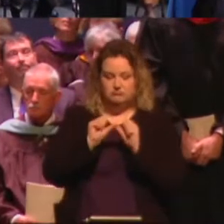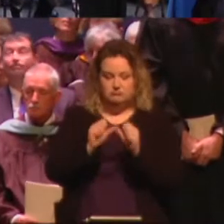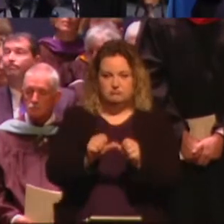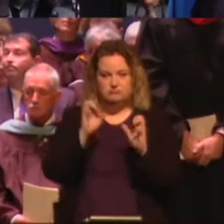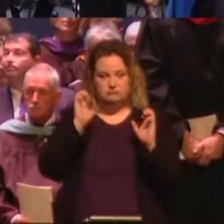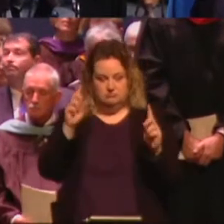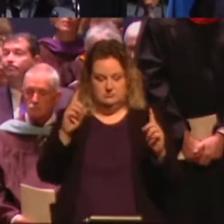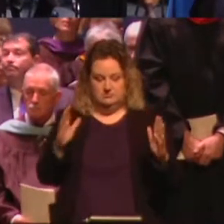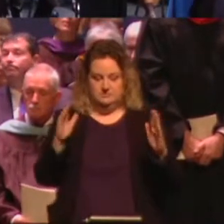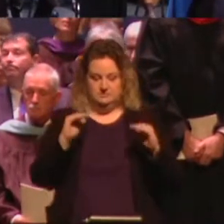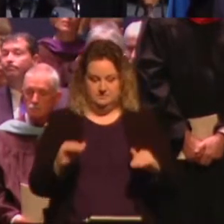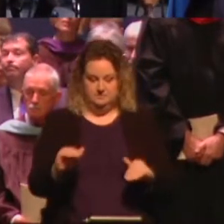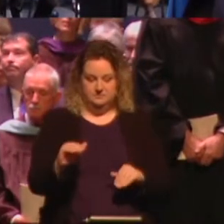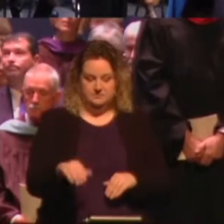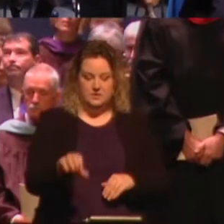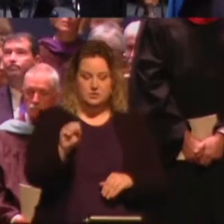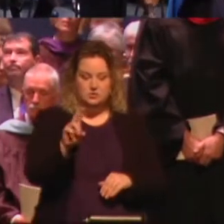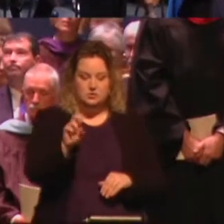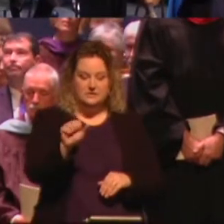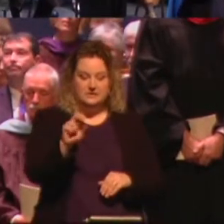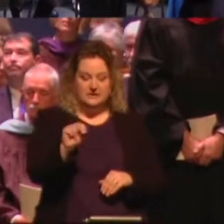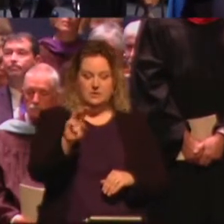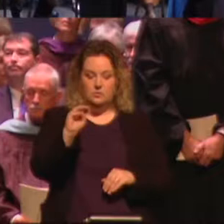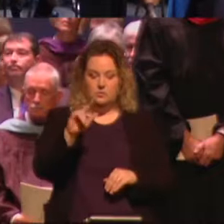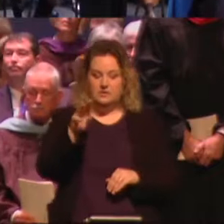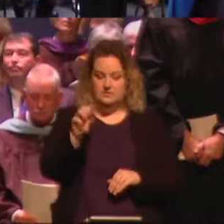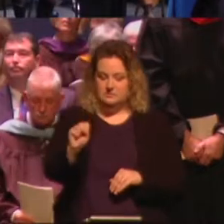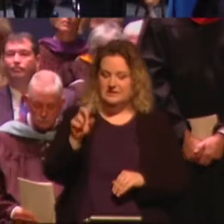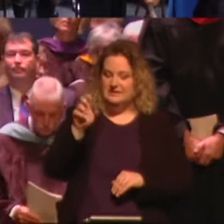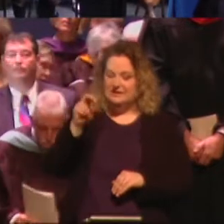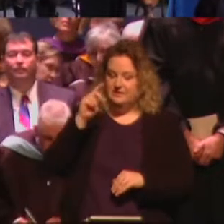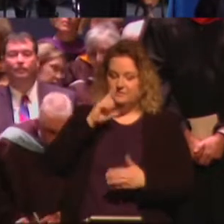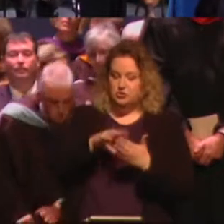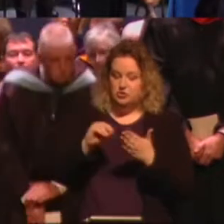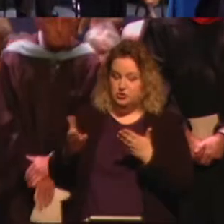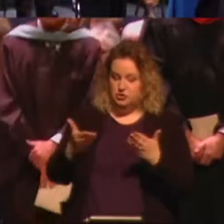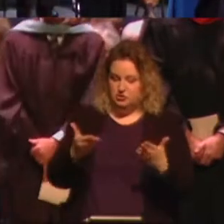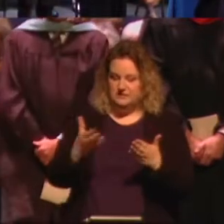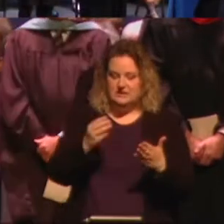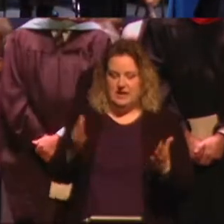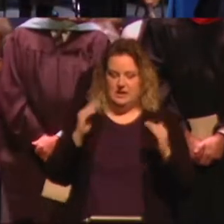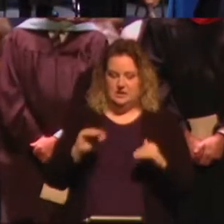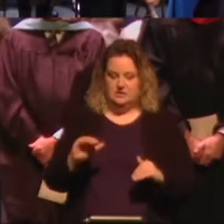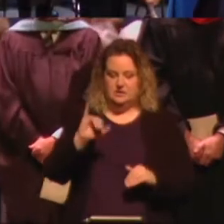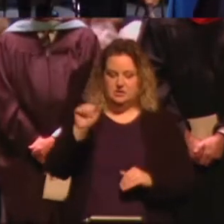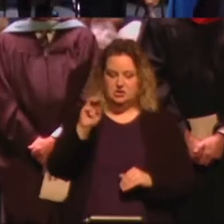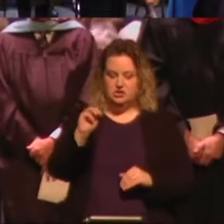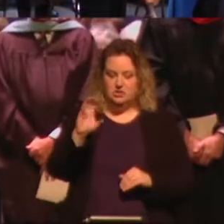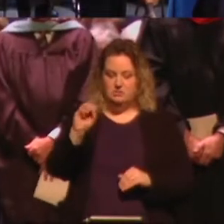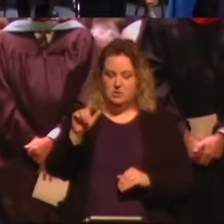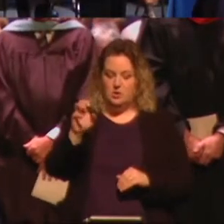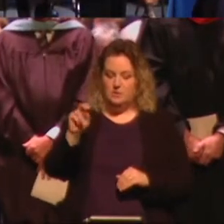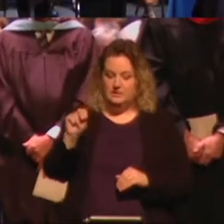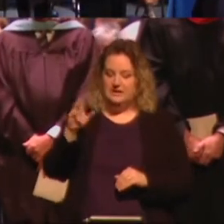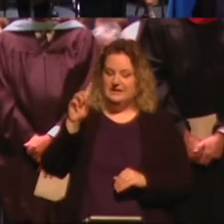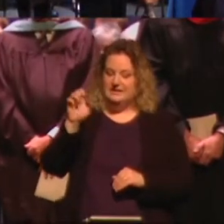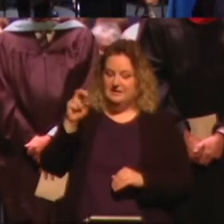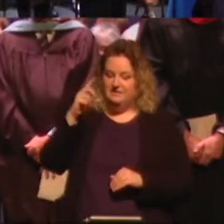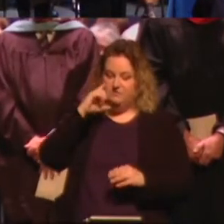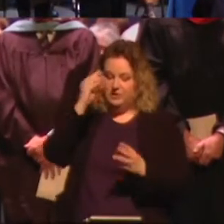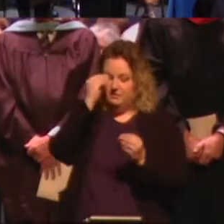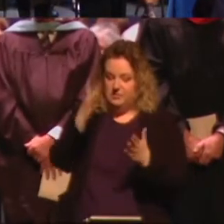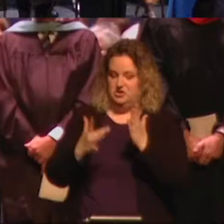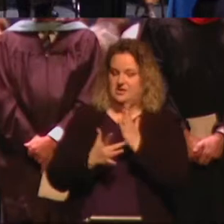Williams, Dean of Student Services. And Mr. Jim Coleman, Dean of Information Technology. Let's give all these folks a nice round of